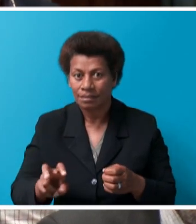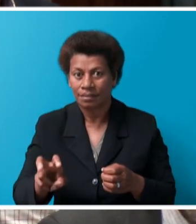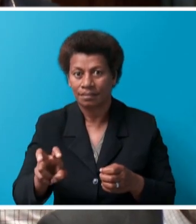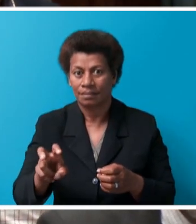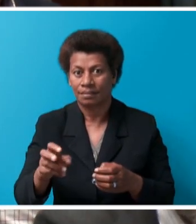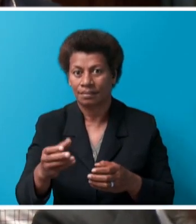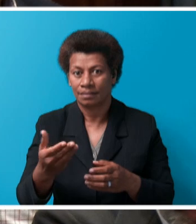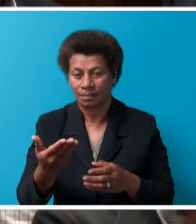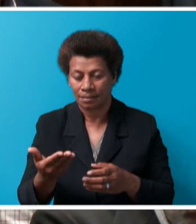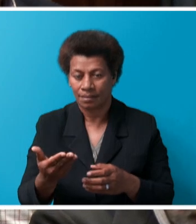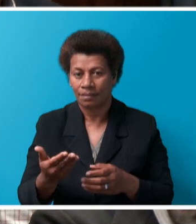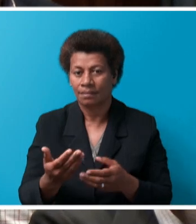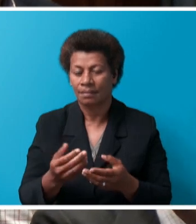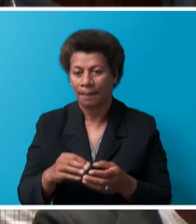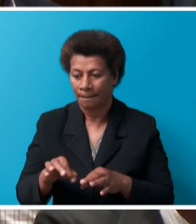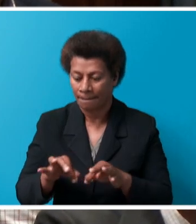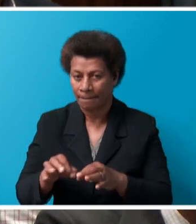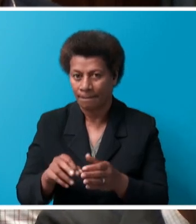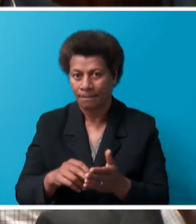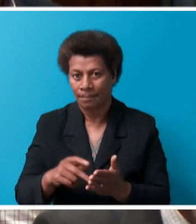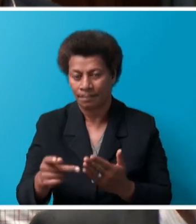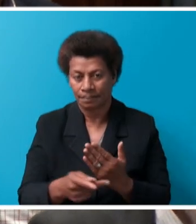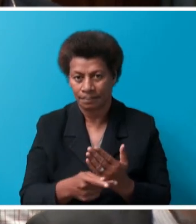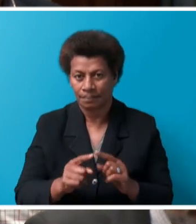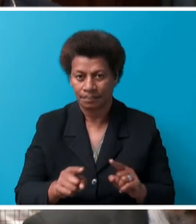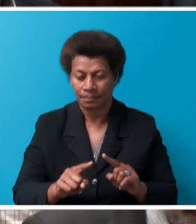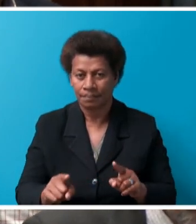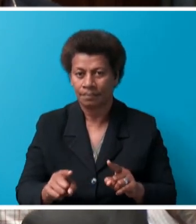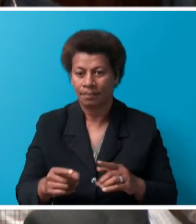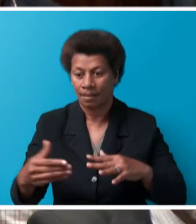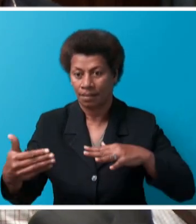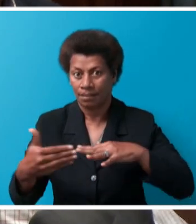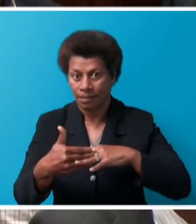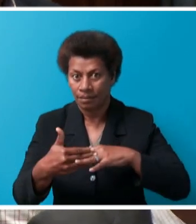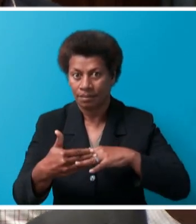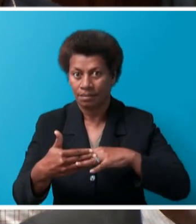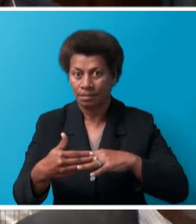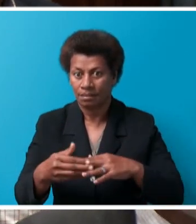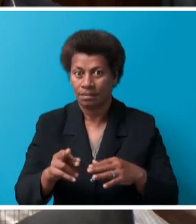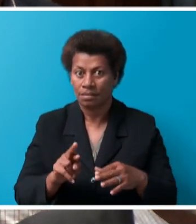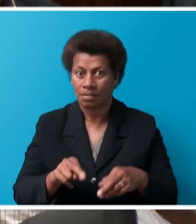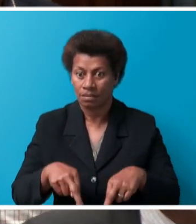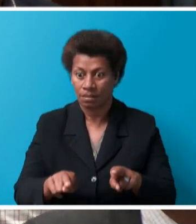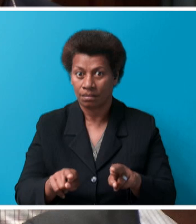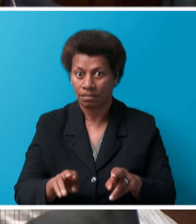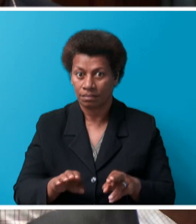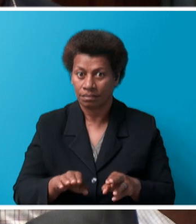infrastructure, upgrading roads, ports, and power systems to boost